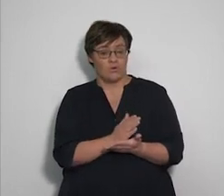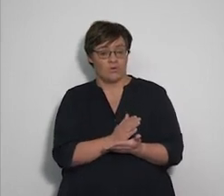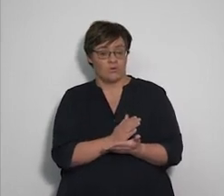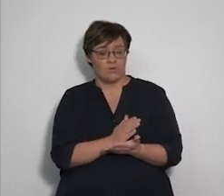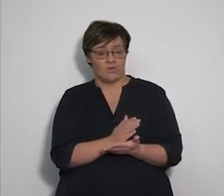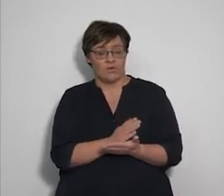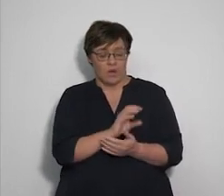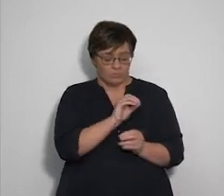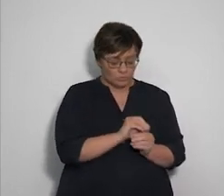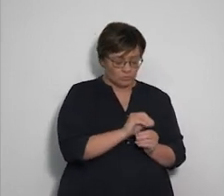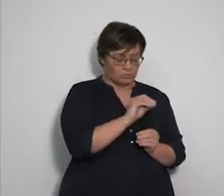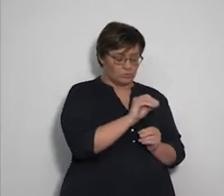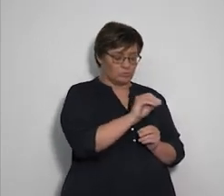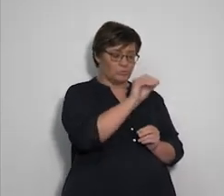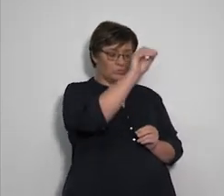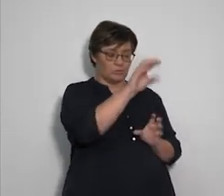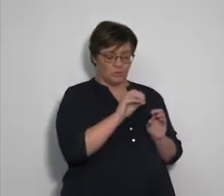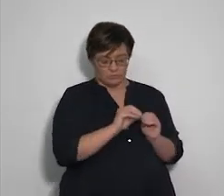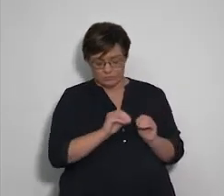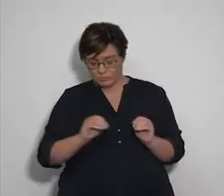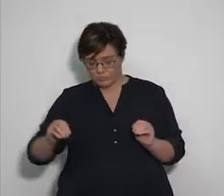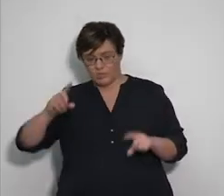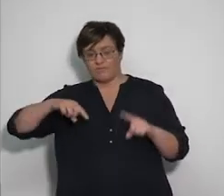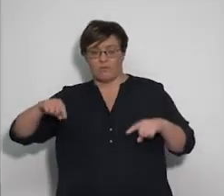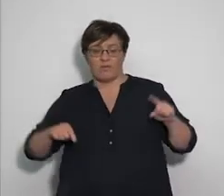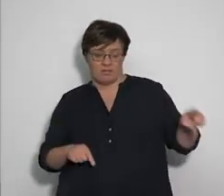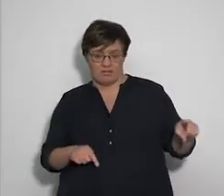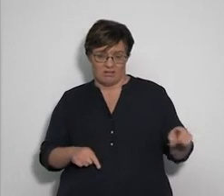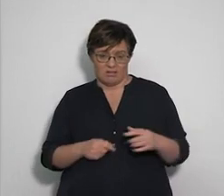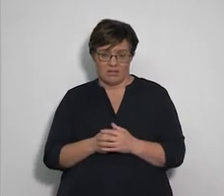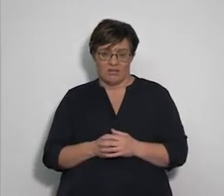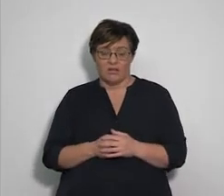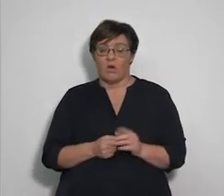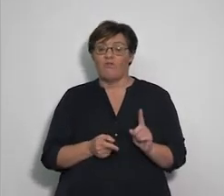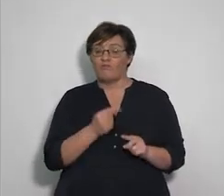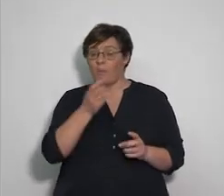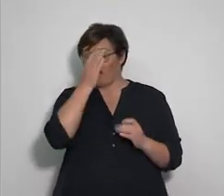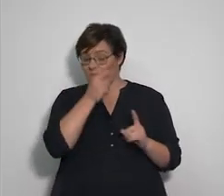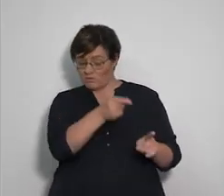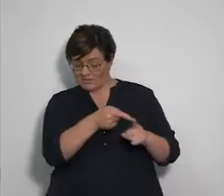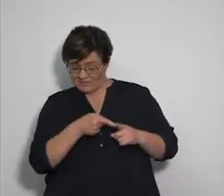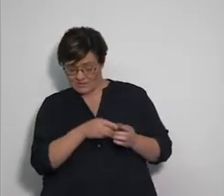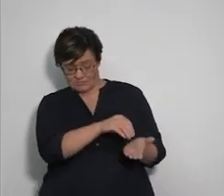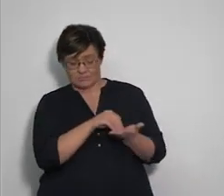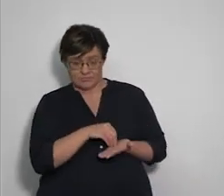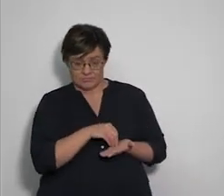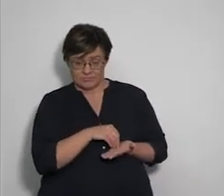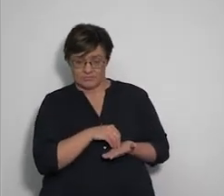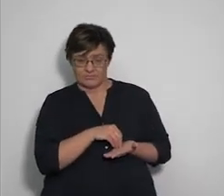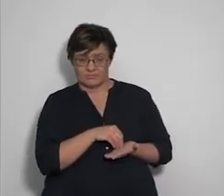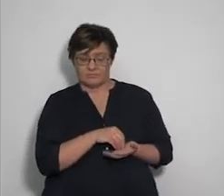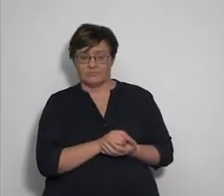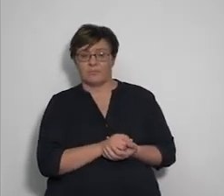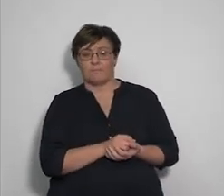sure that we plot our variables from our data